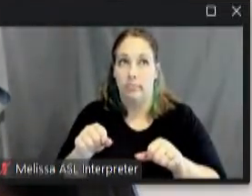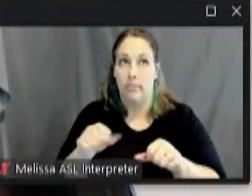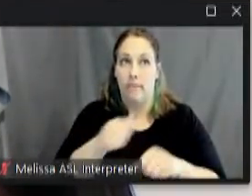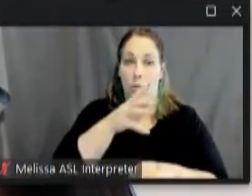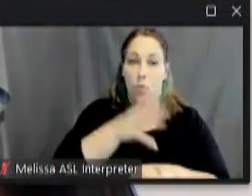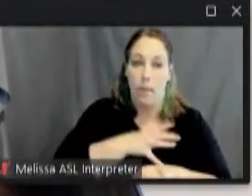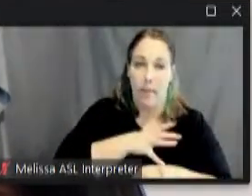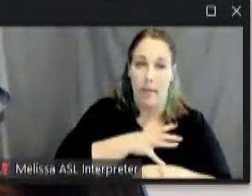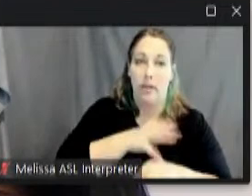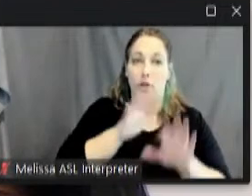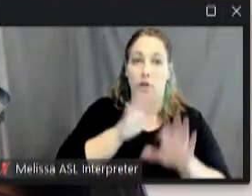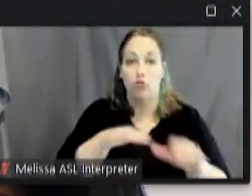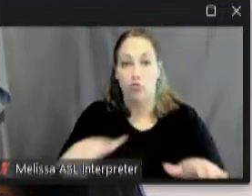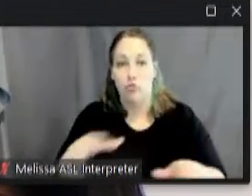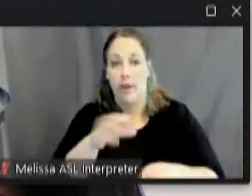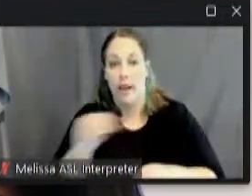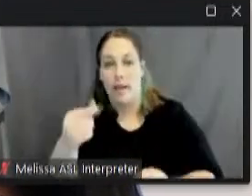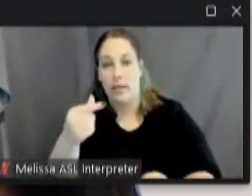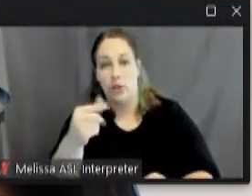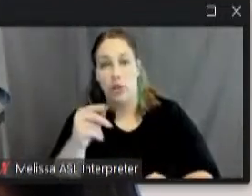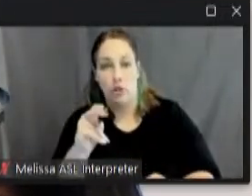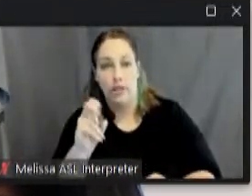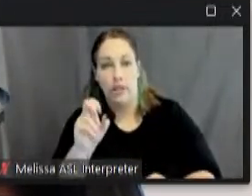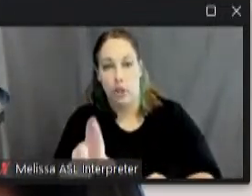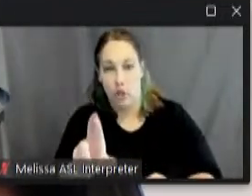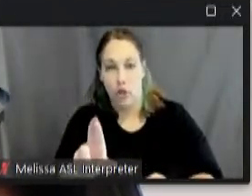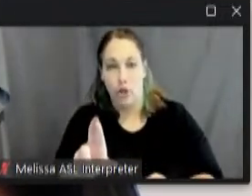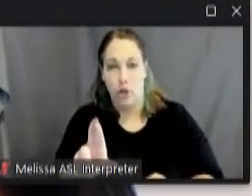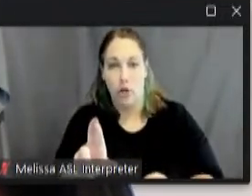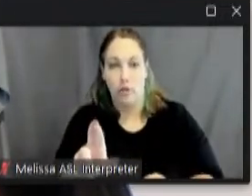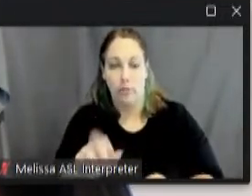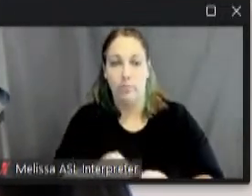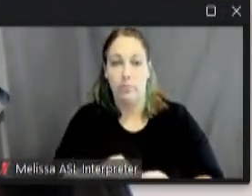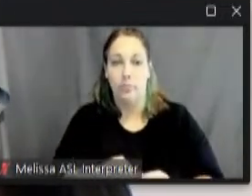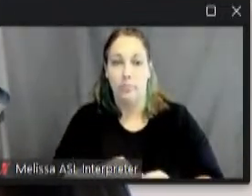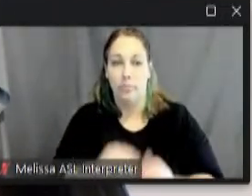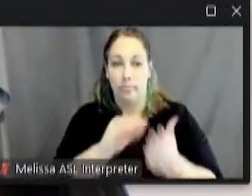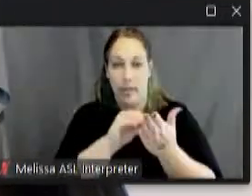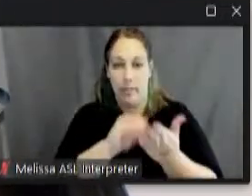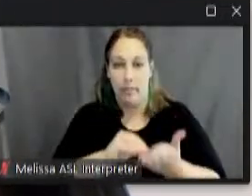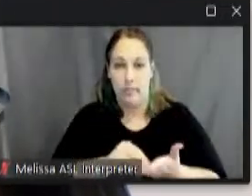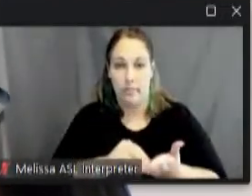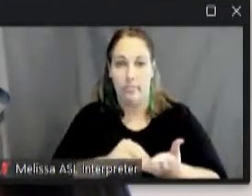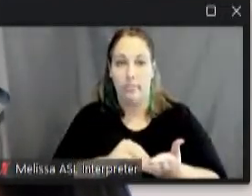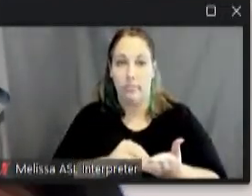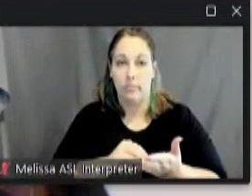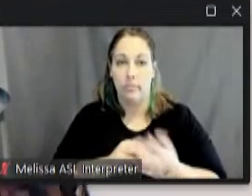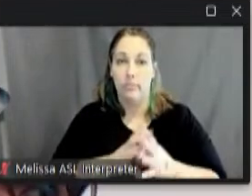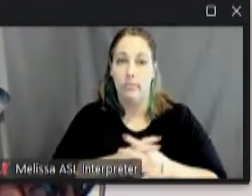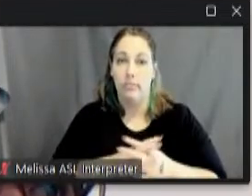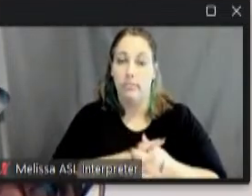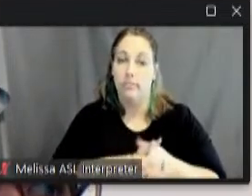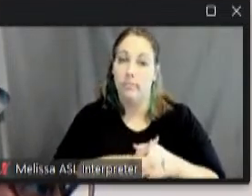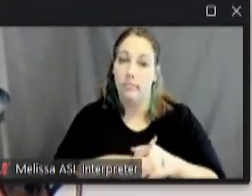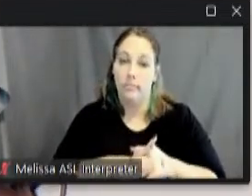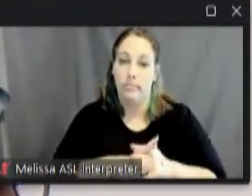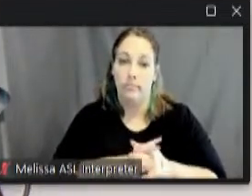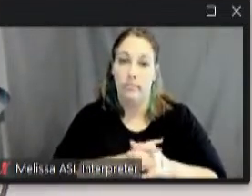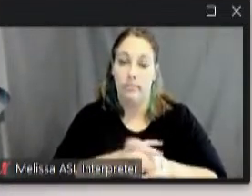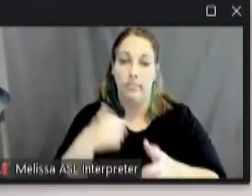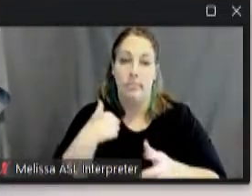and disabilities. So by way of CEDESOL and Solidarias Aprueba Sol, we